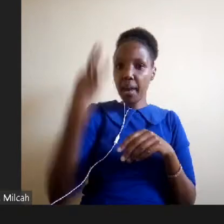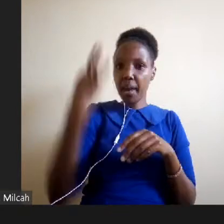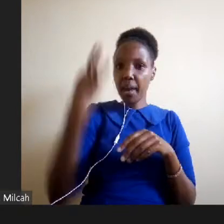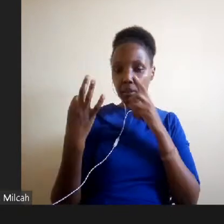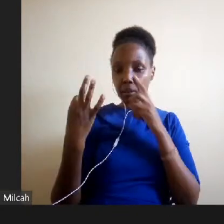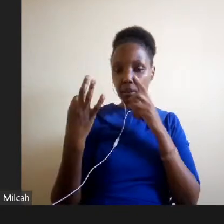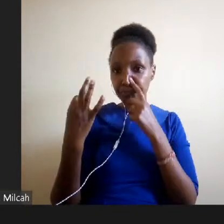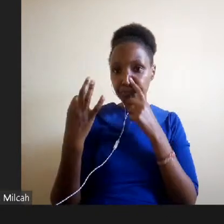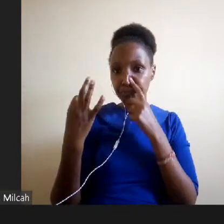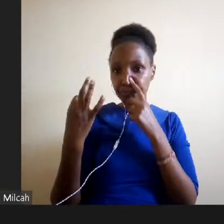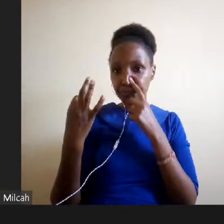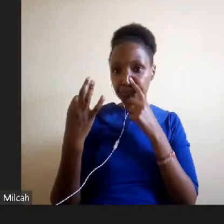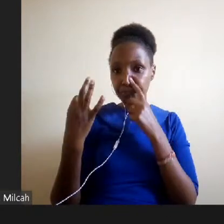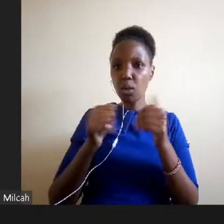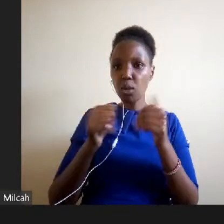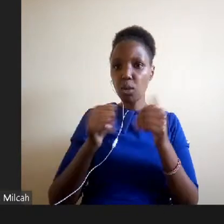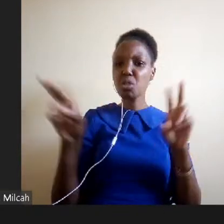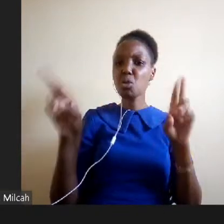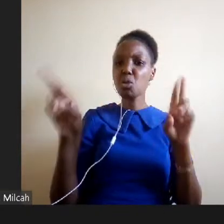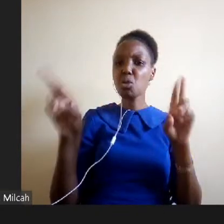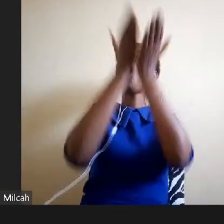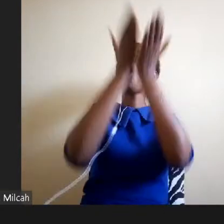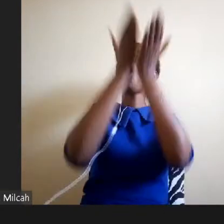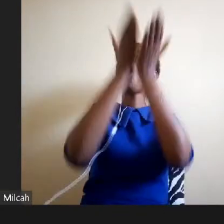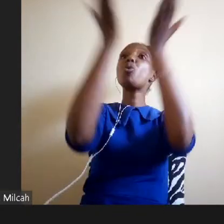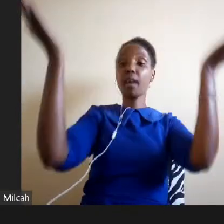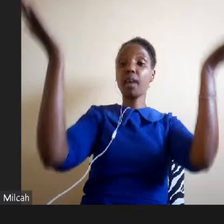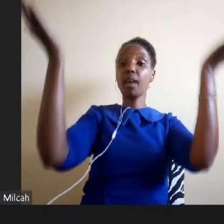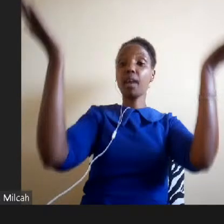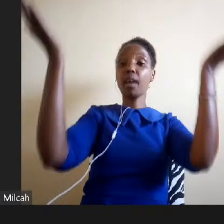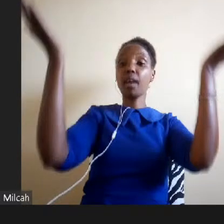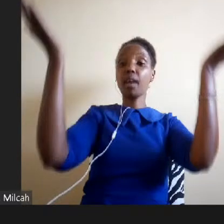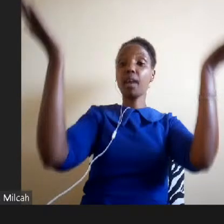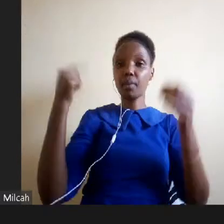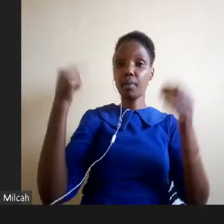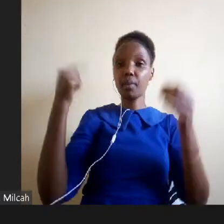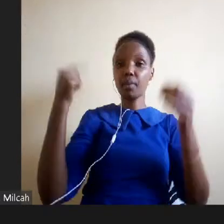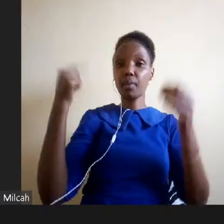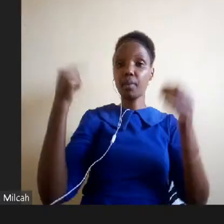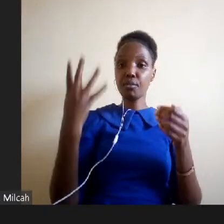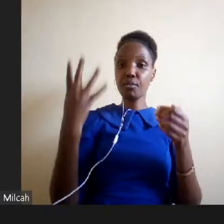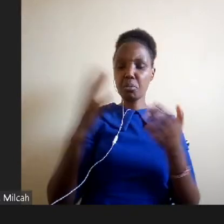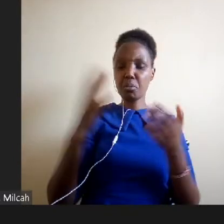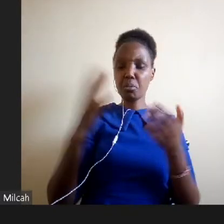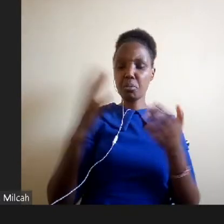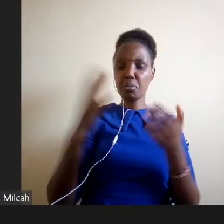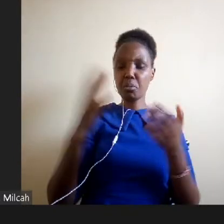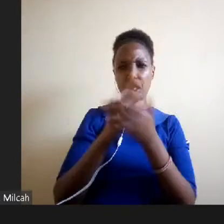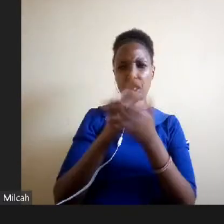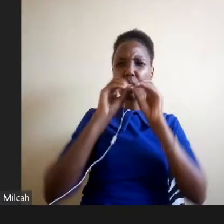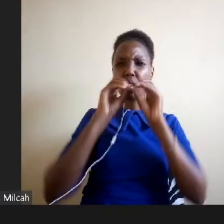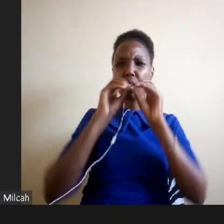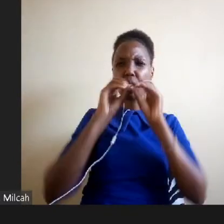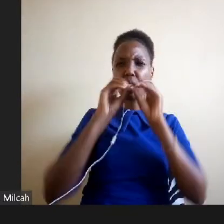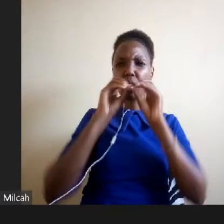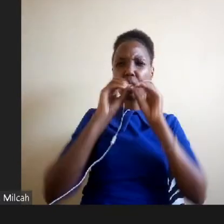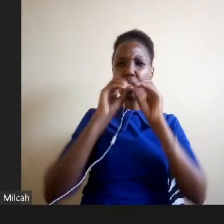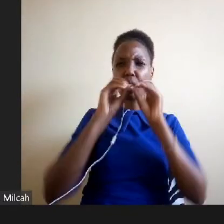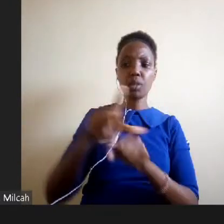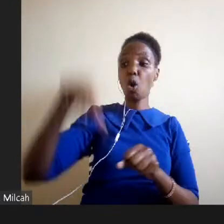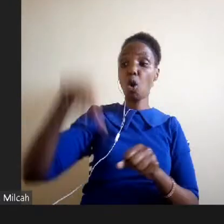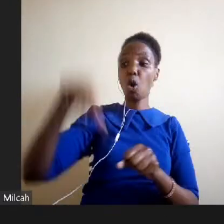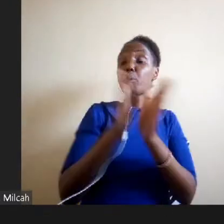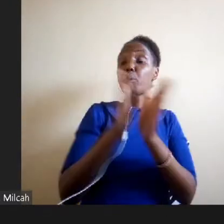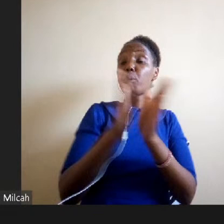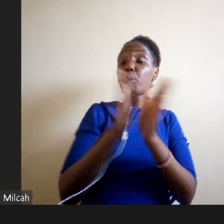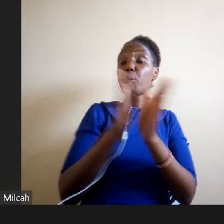help you now start working backwards. If they have been sharing too much information, that is the opportune time to start telling them to share a little bit